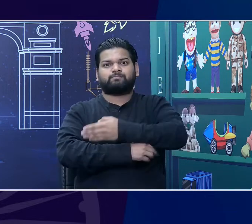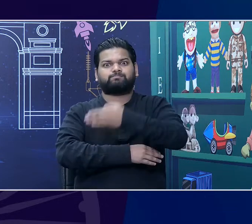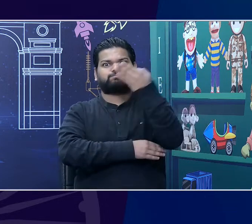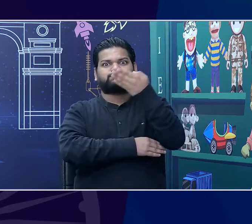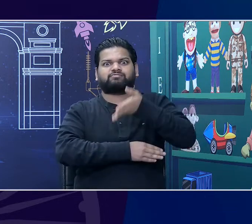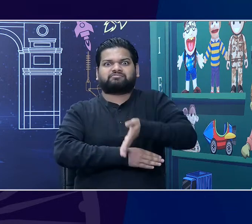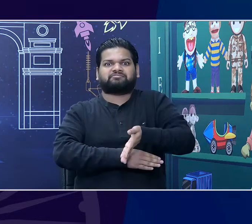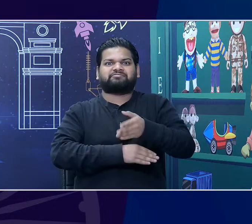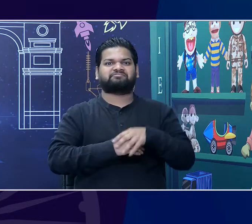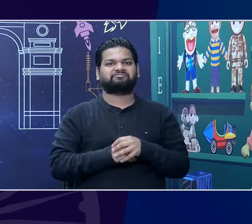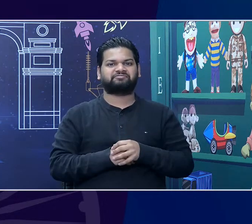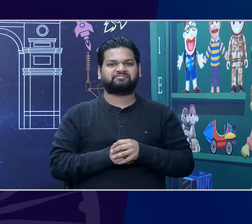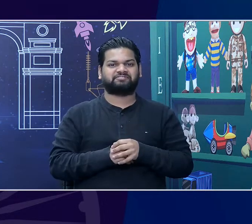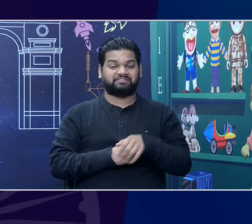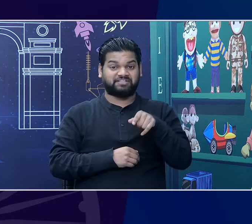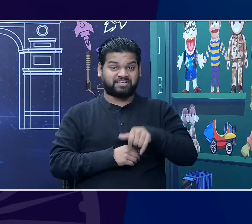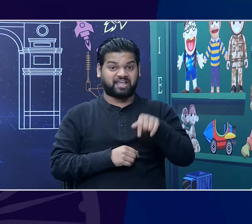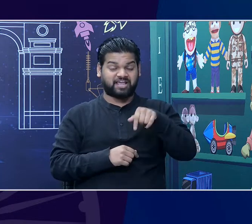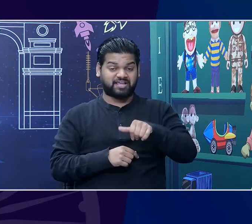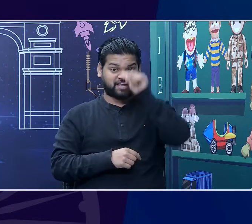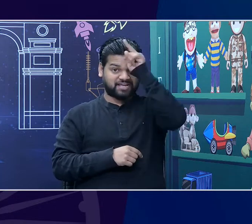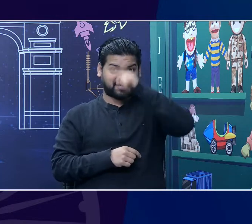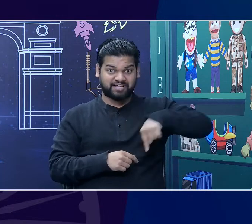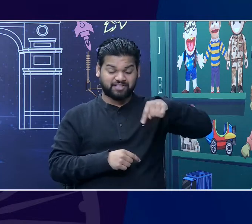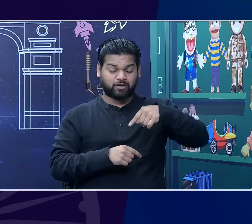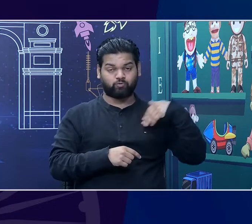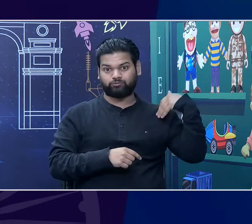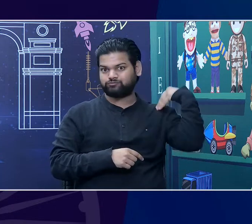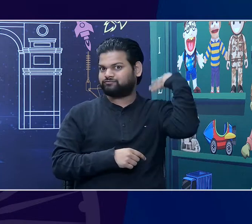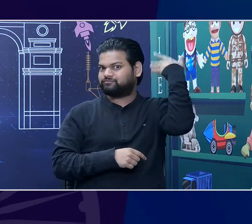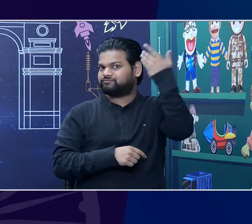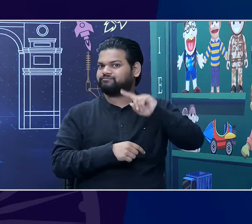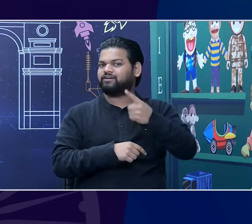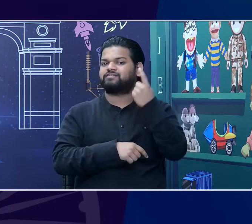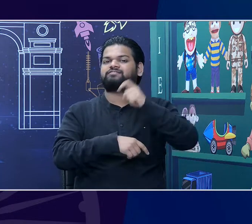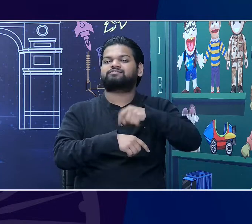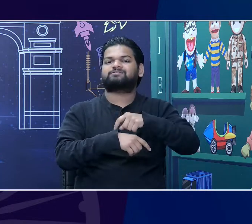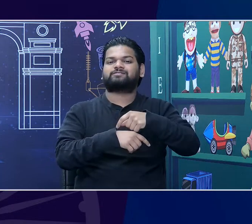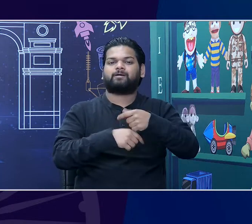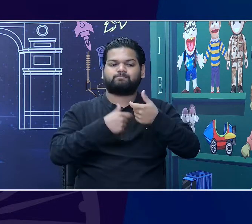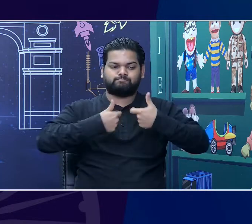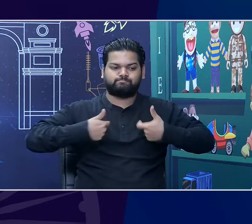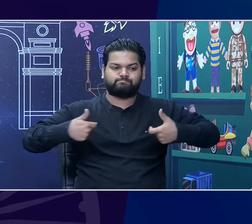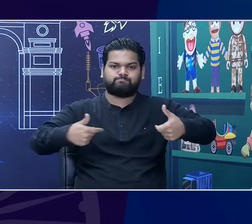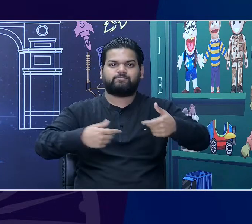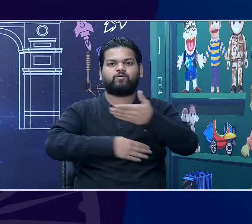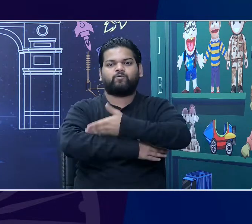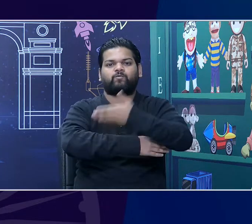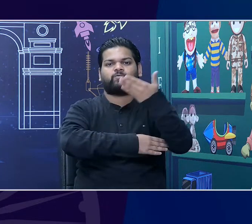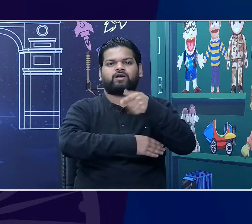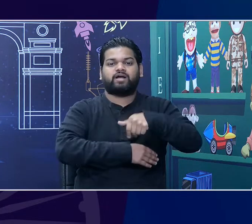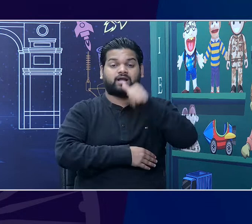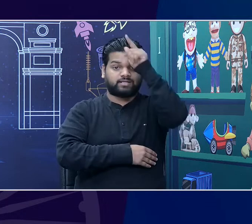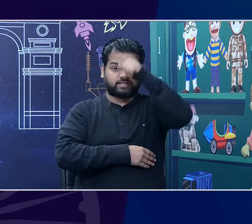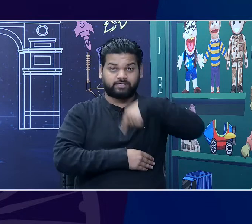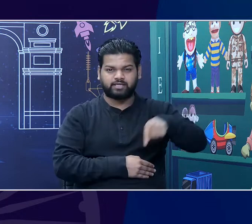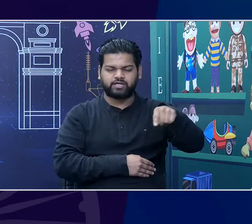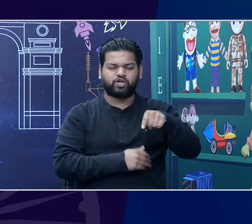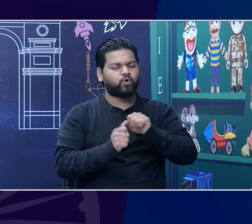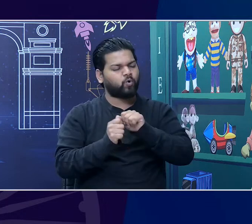Summit for the first time in the country in 2023. A nation deeply committed to democracy and